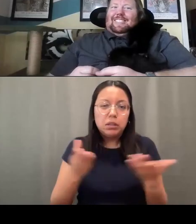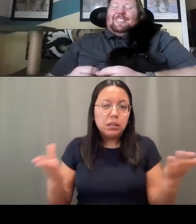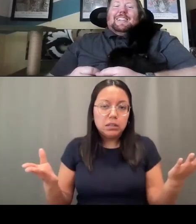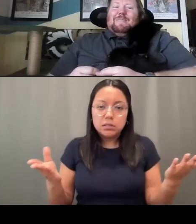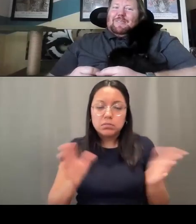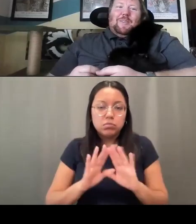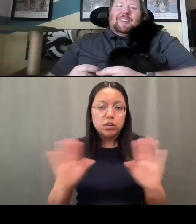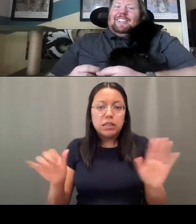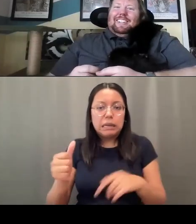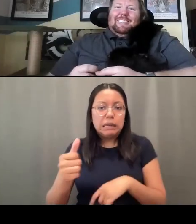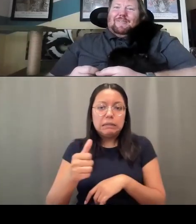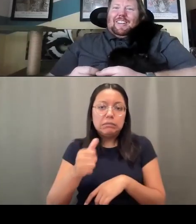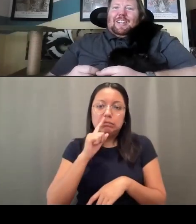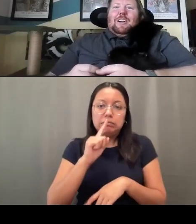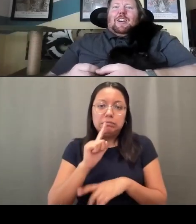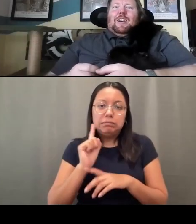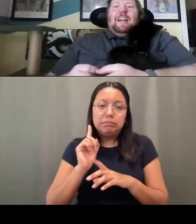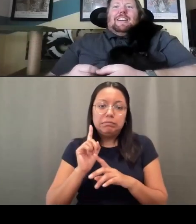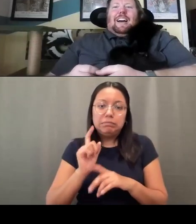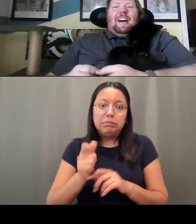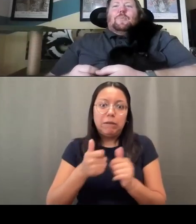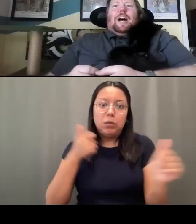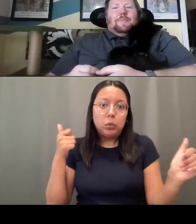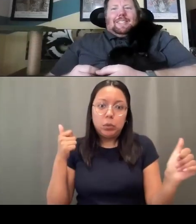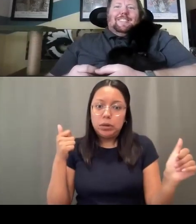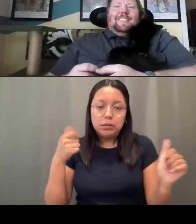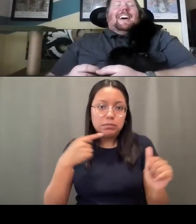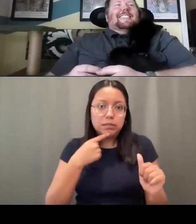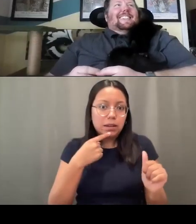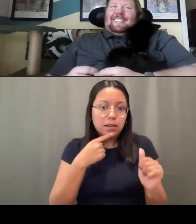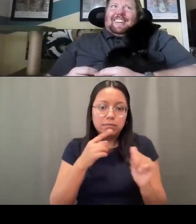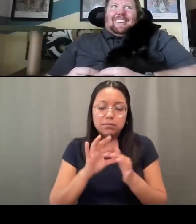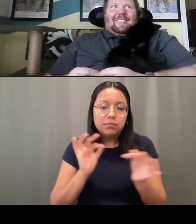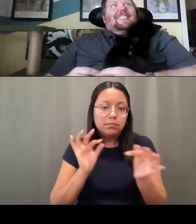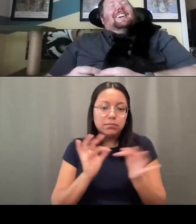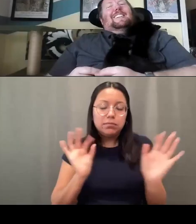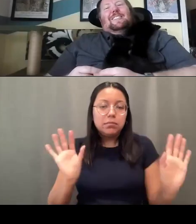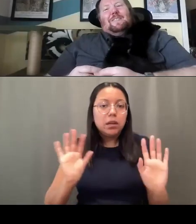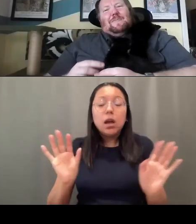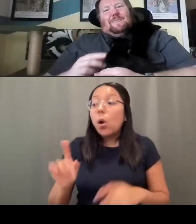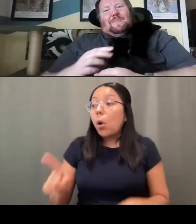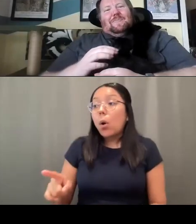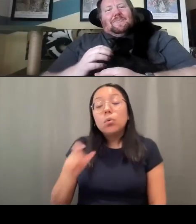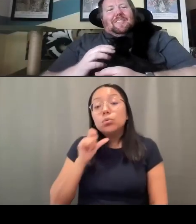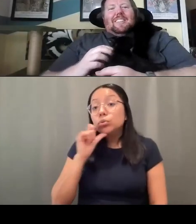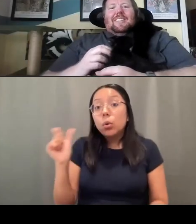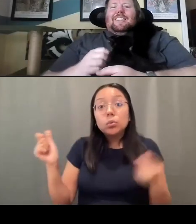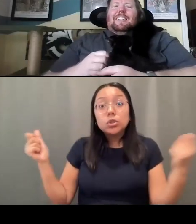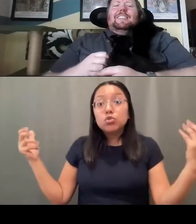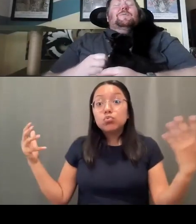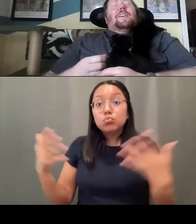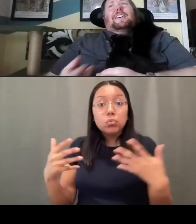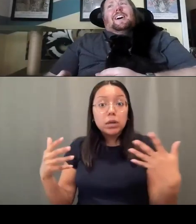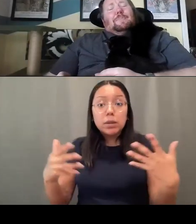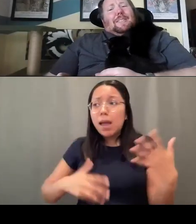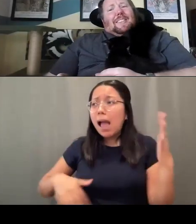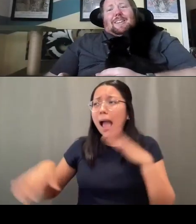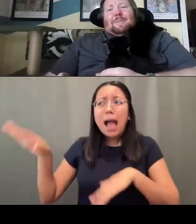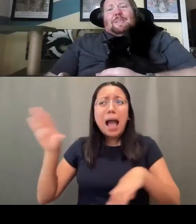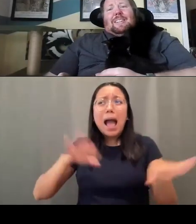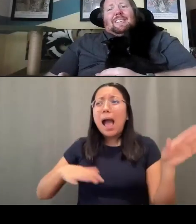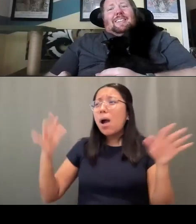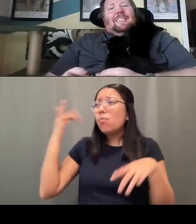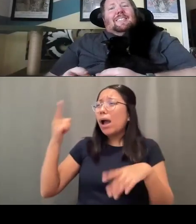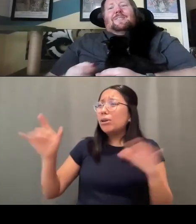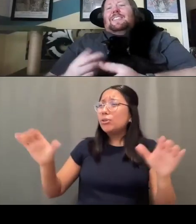don't like scream in horror and, oh my Right. God, why would you do that to yourself? Hmm. Don't call the cops